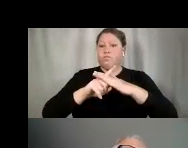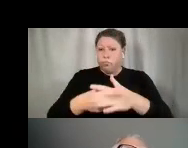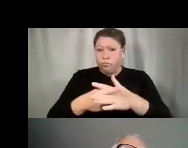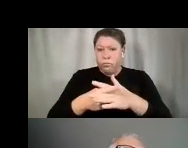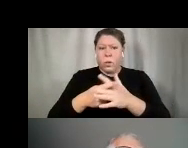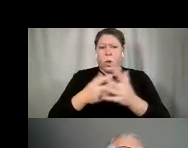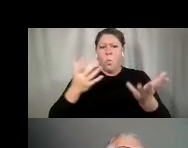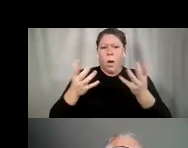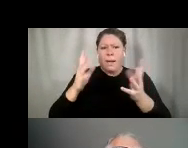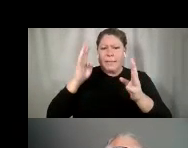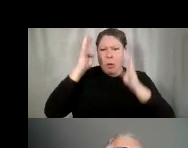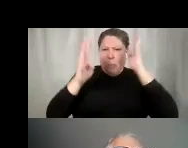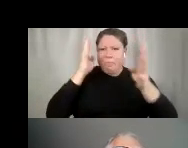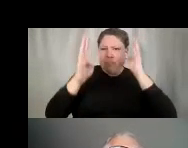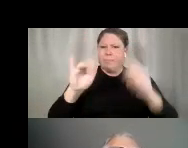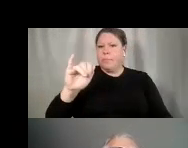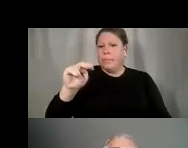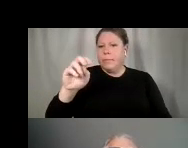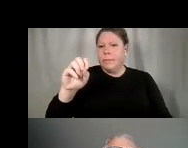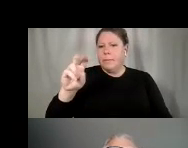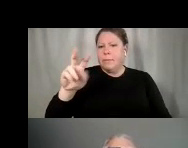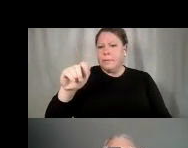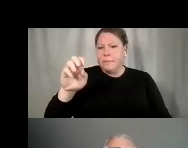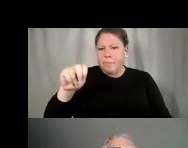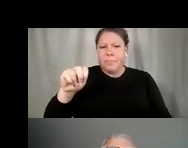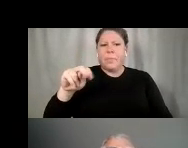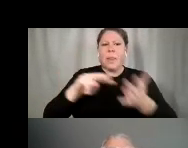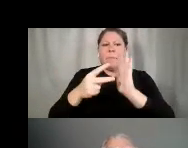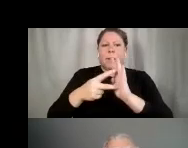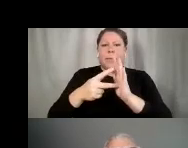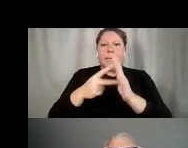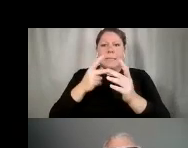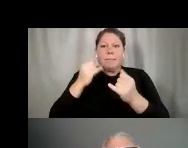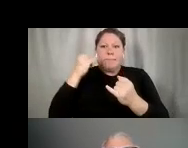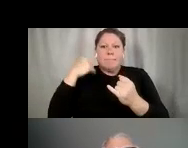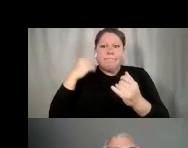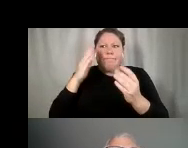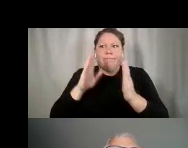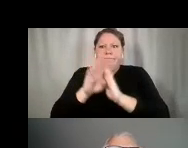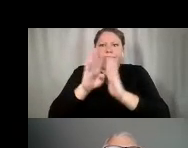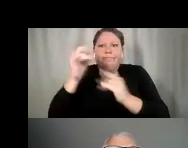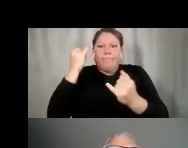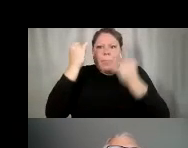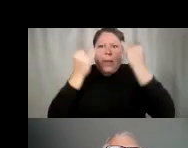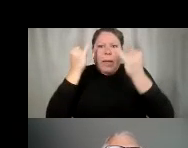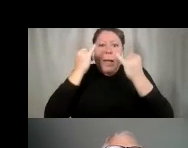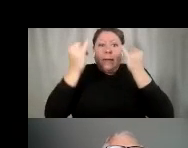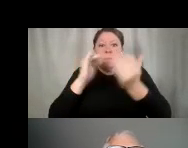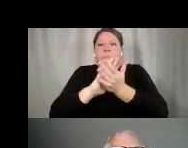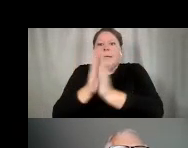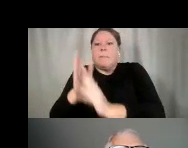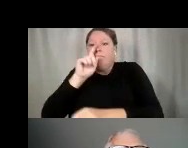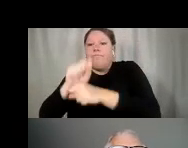innovation? Innovation is creating ideas. It's transforming ideas into outcomes. And so innovation is the